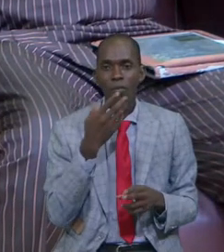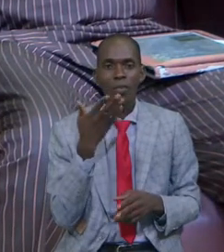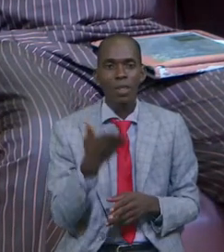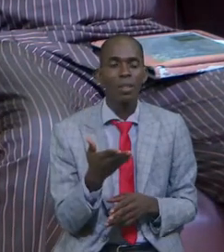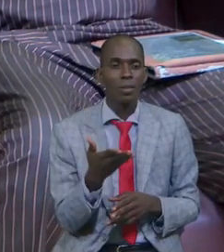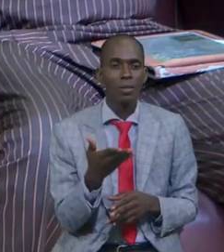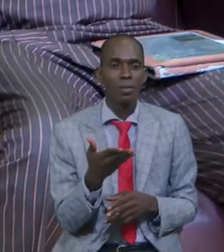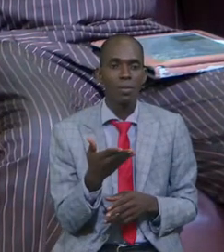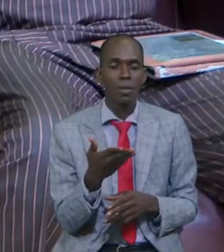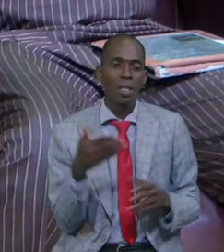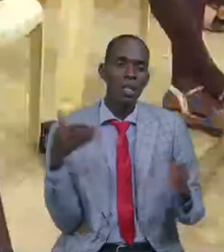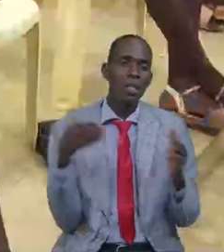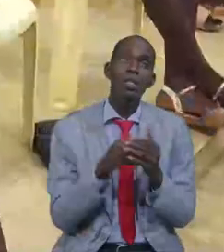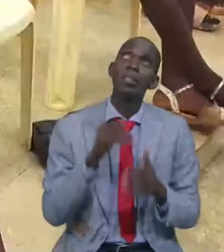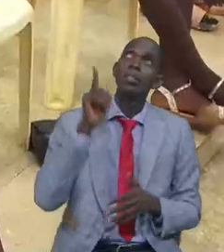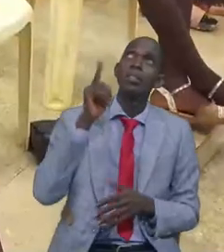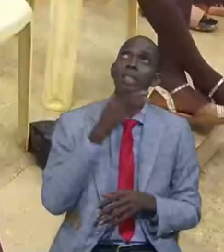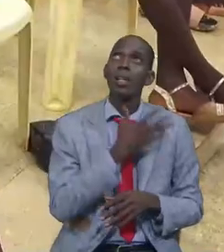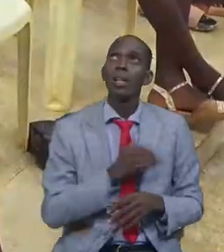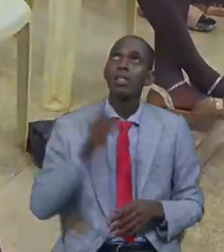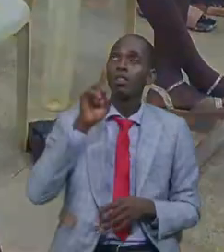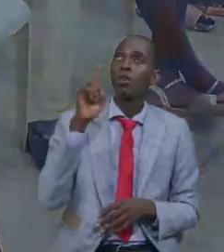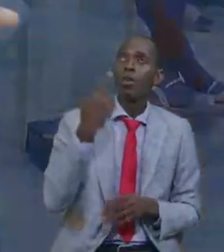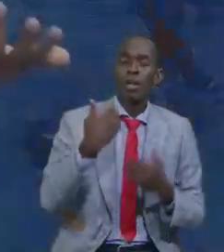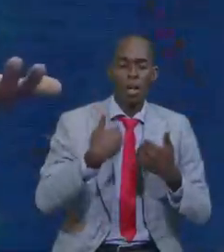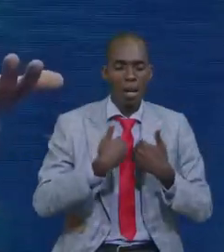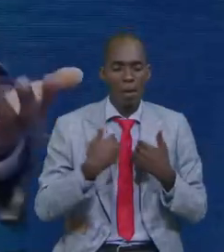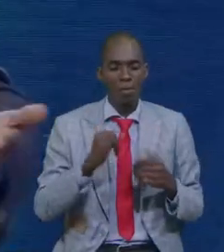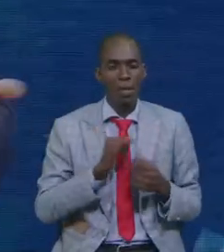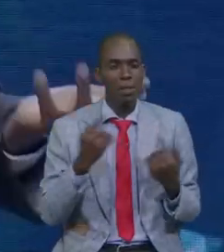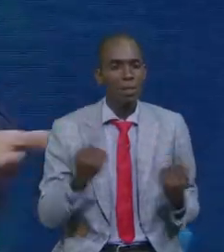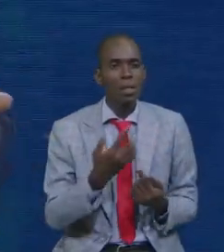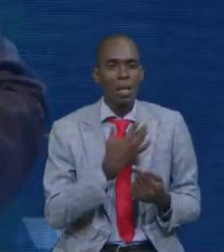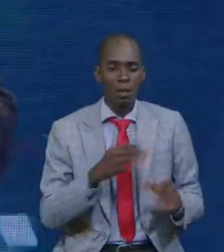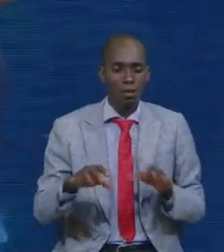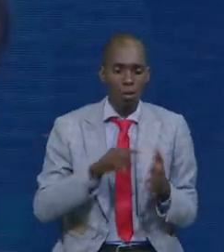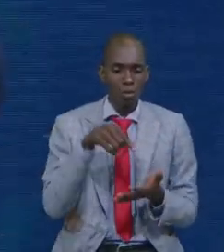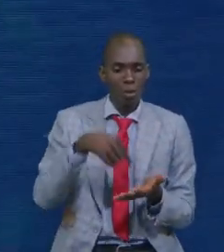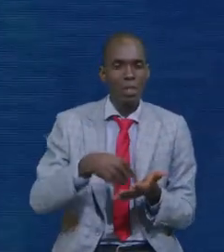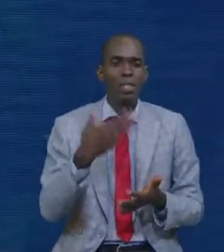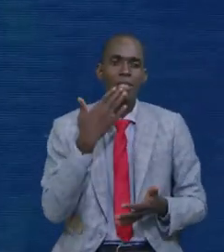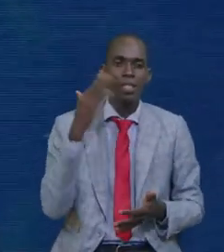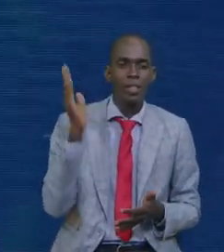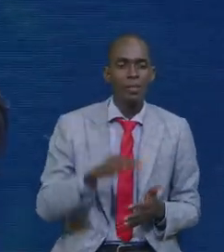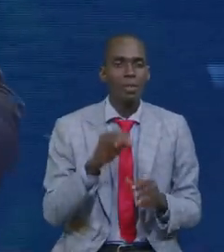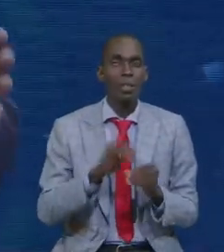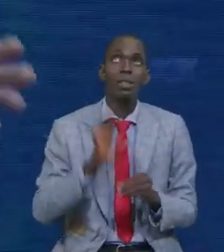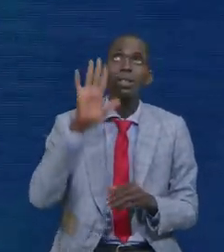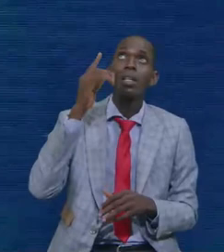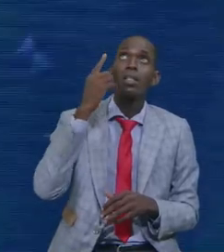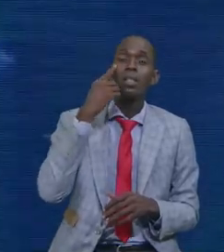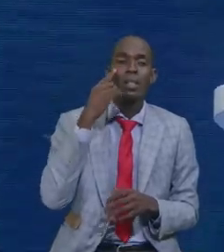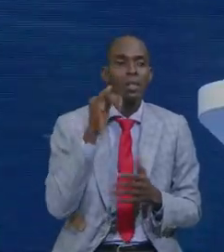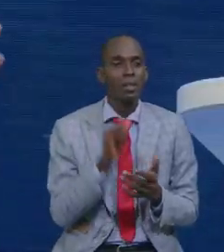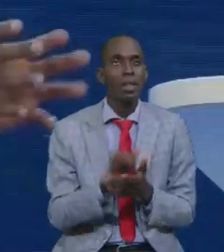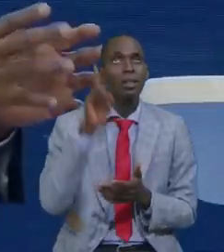this, against thee and thee only have I sinned and done this evil in thy sight, that